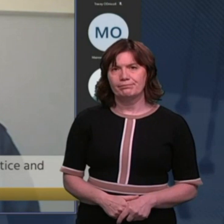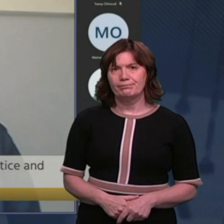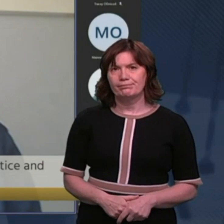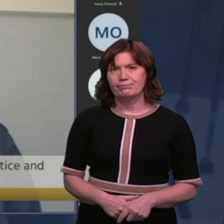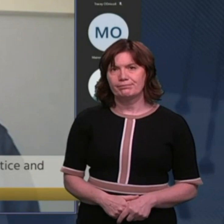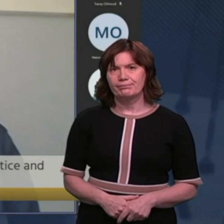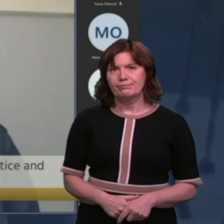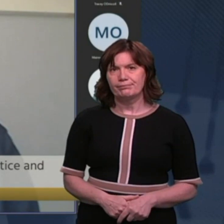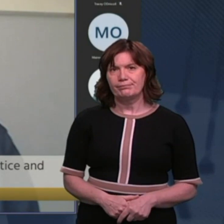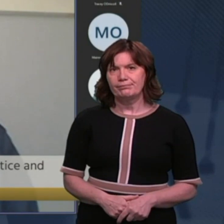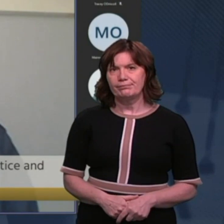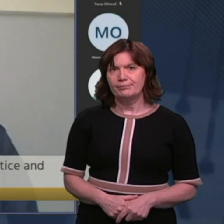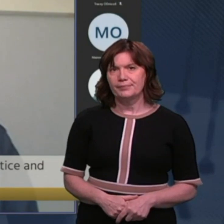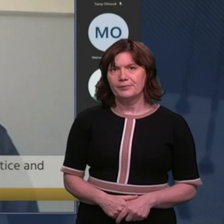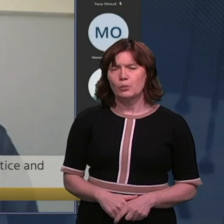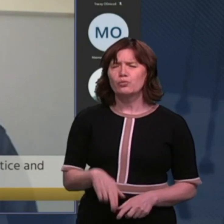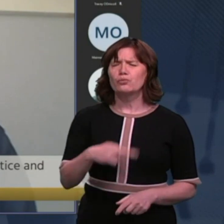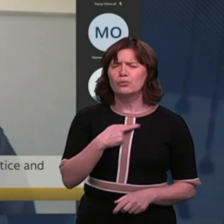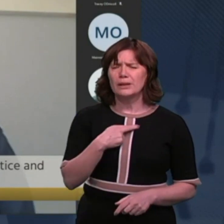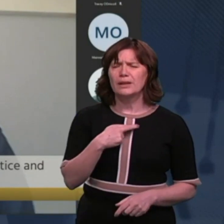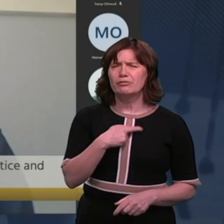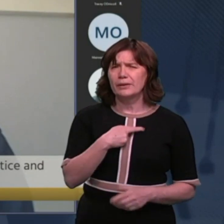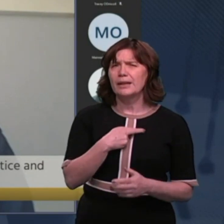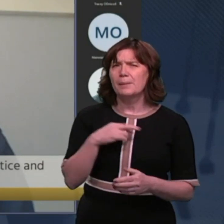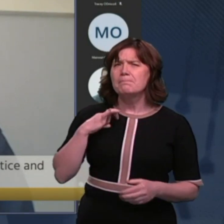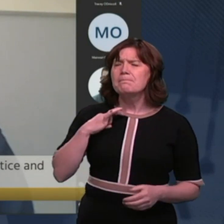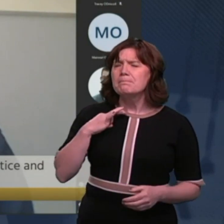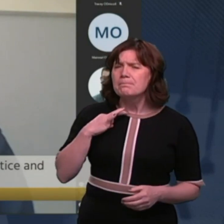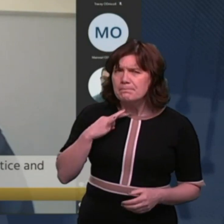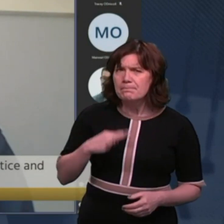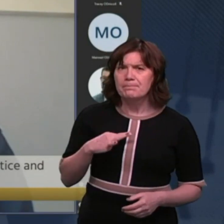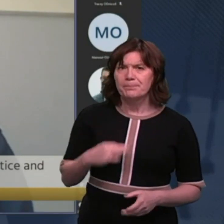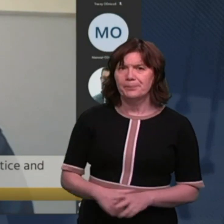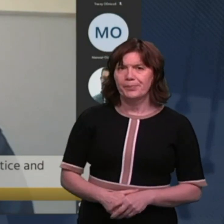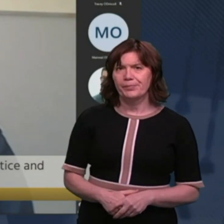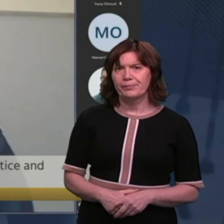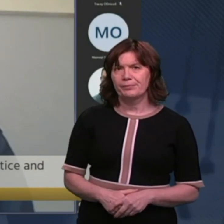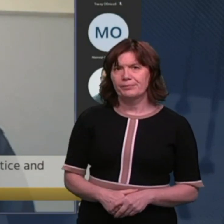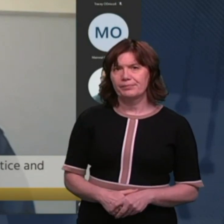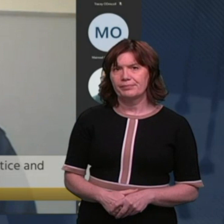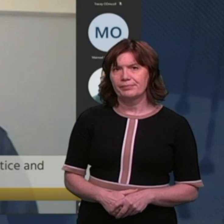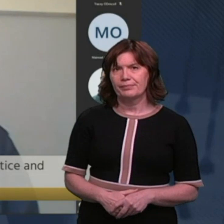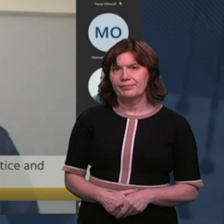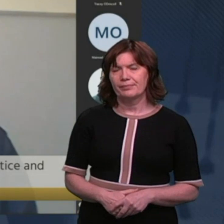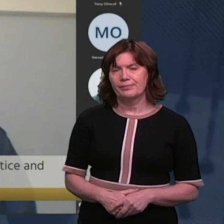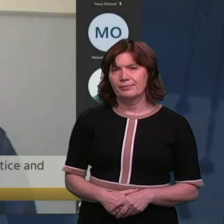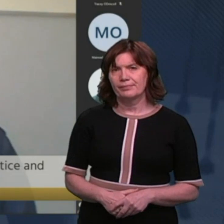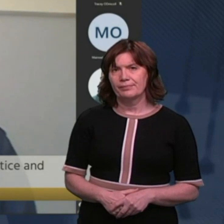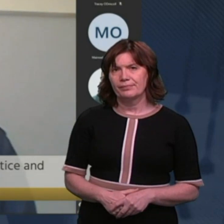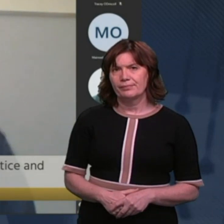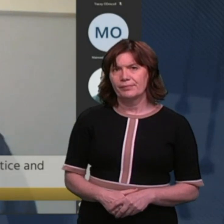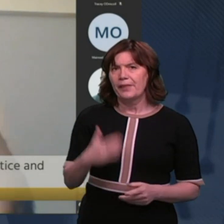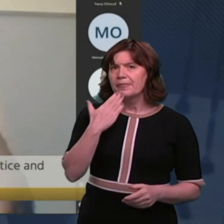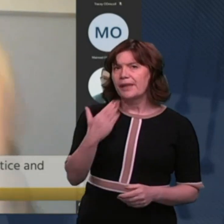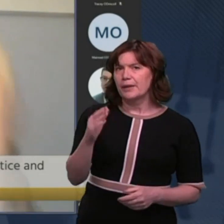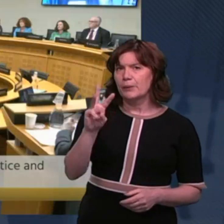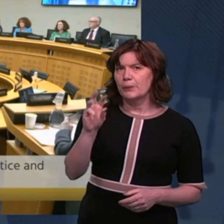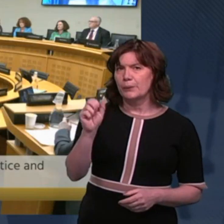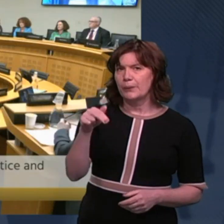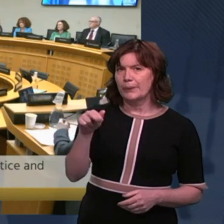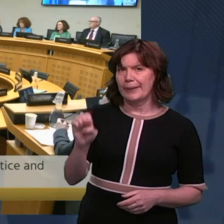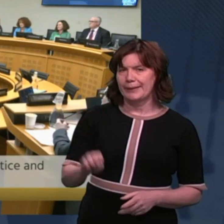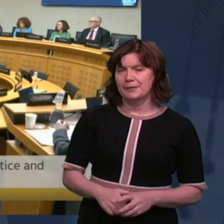was invaluable. Yeah, thank you. Thank you very much, Wayne. Appreciate